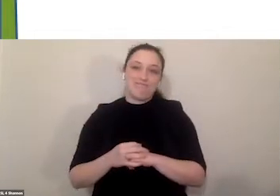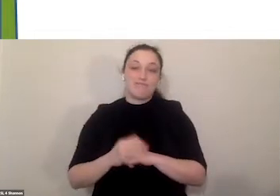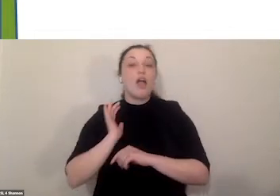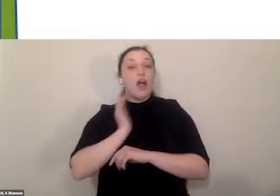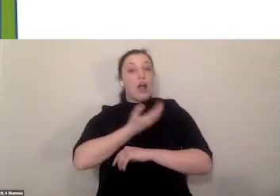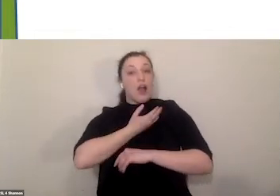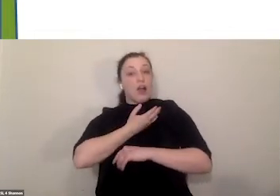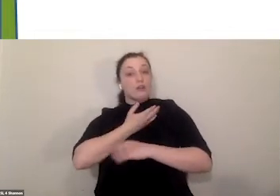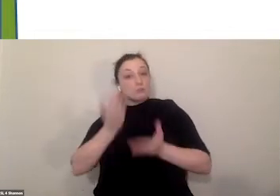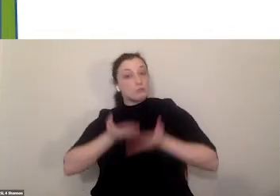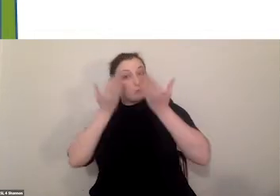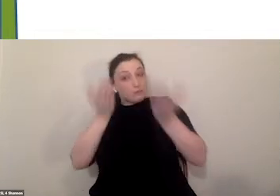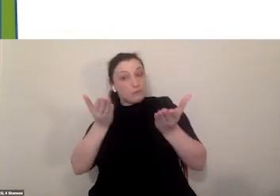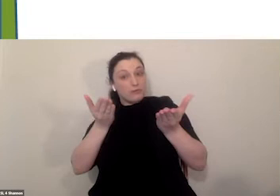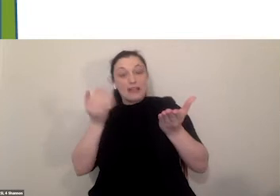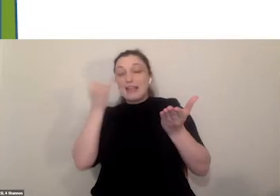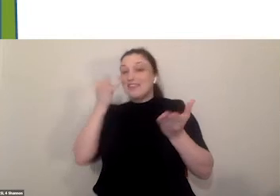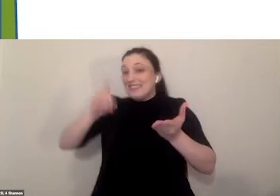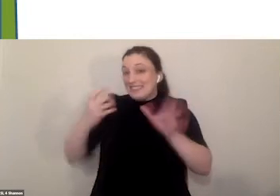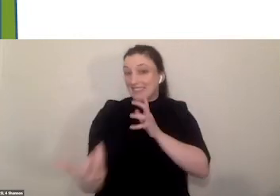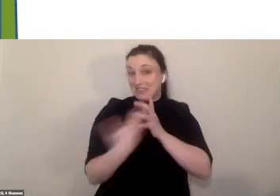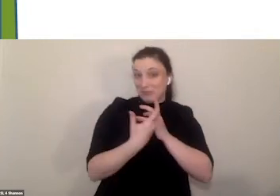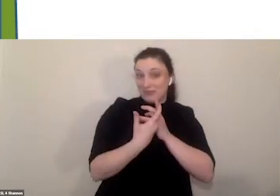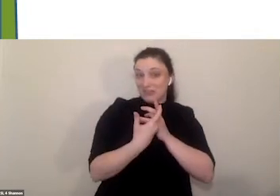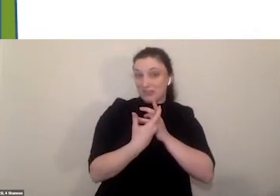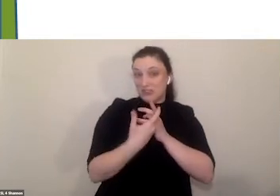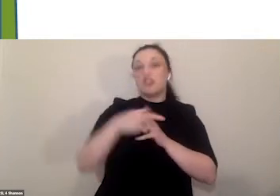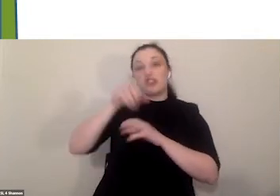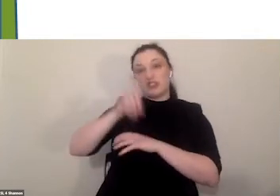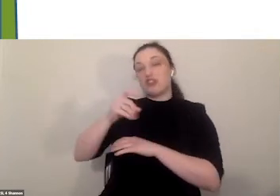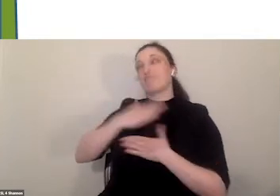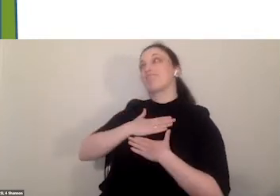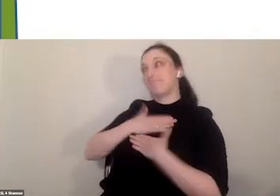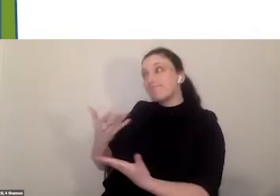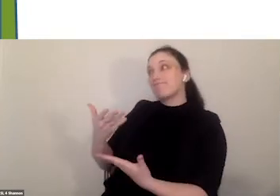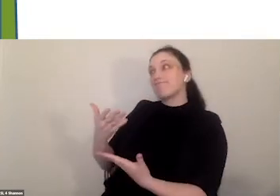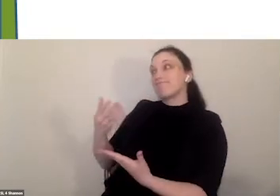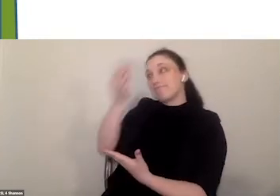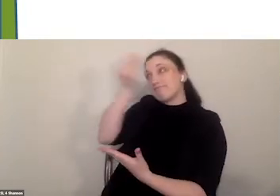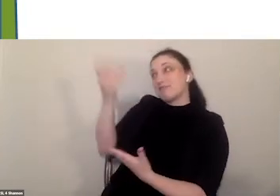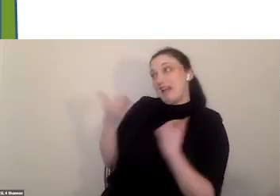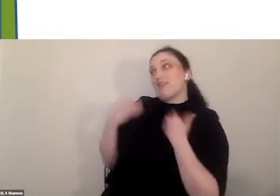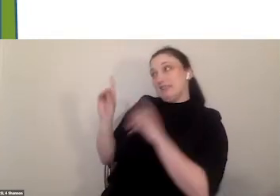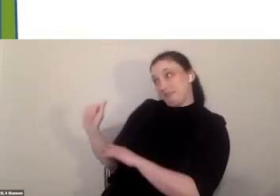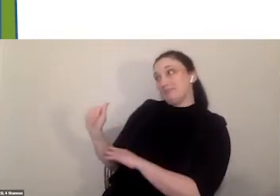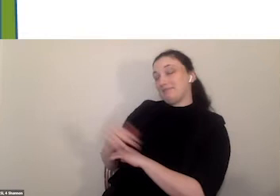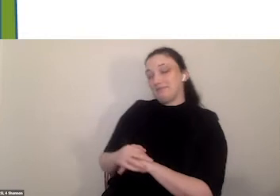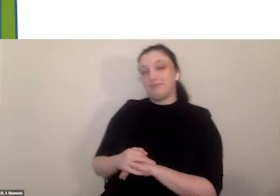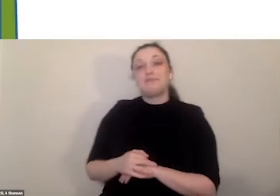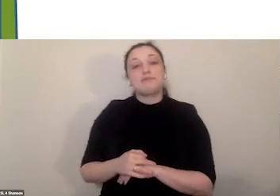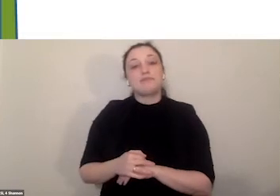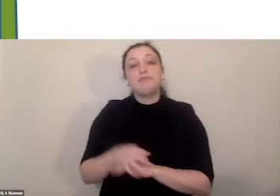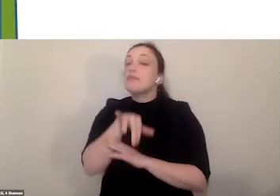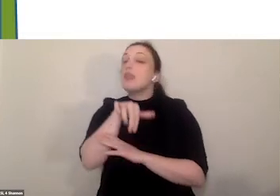they are going to need an accommodation at work, that they do share information about their disability. The other thing that's important